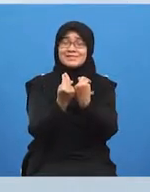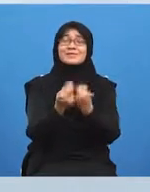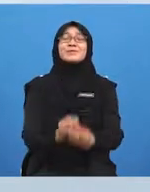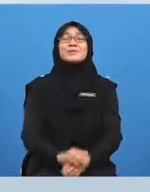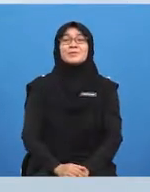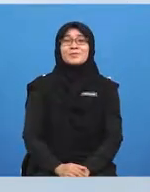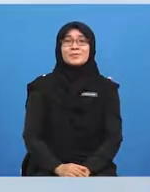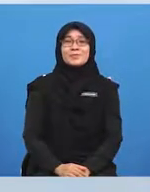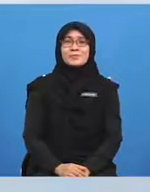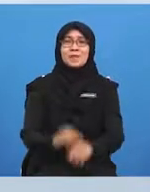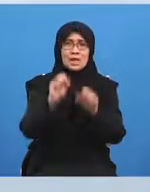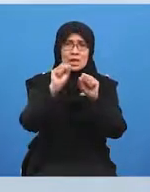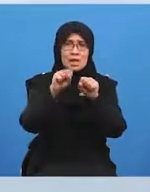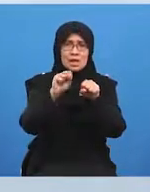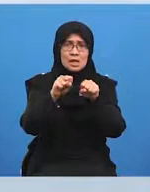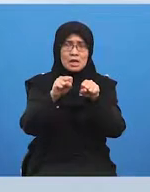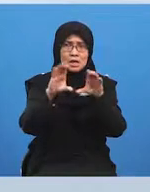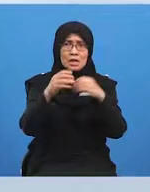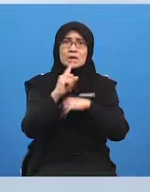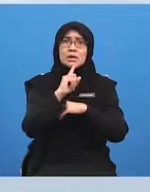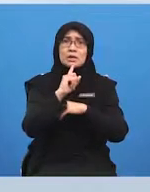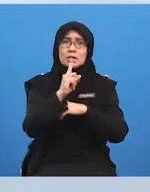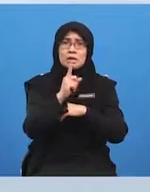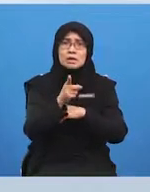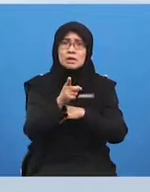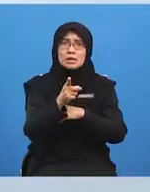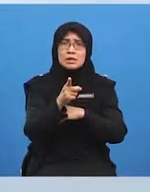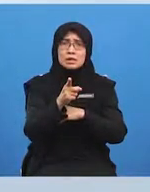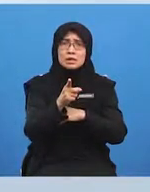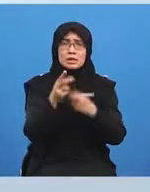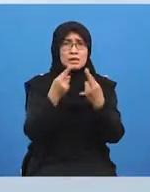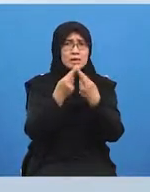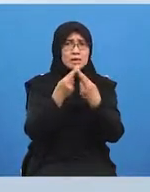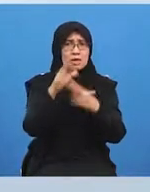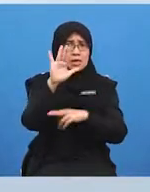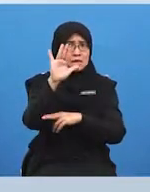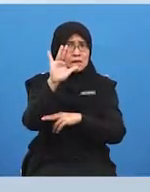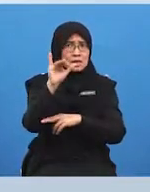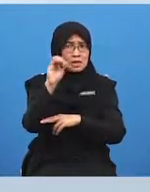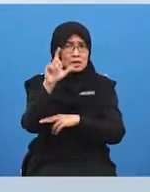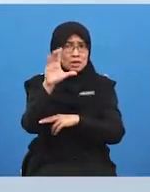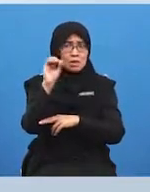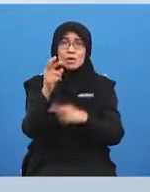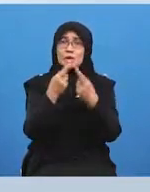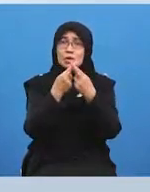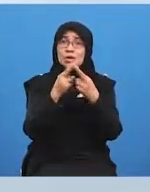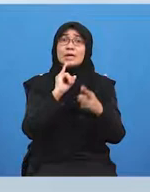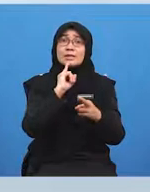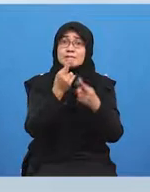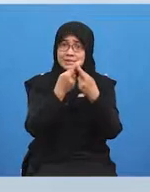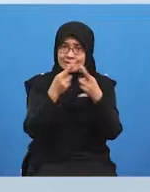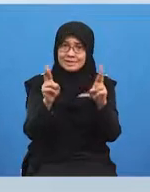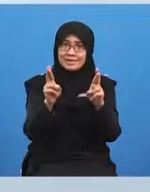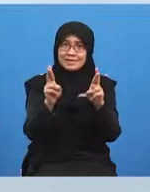girls can you make sure that yours is set up already for our mega challenge let's do